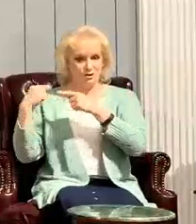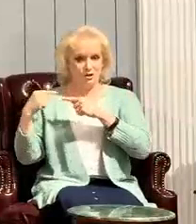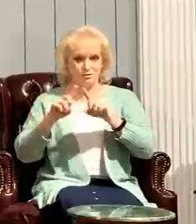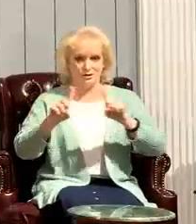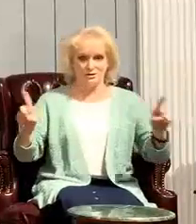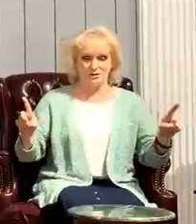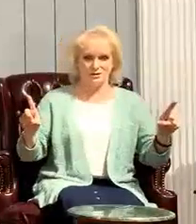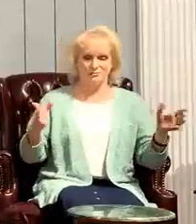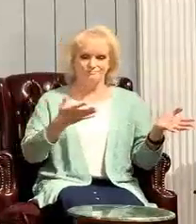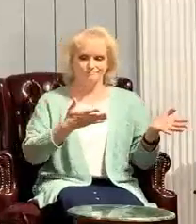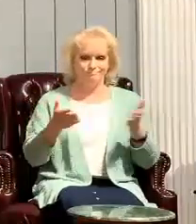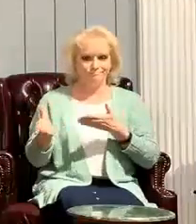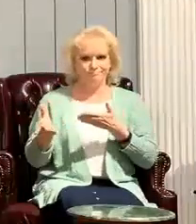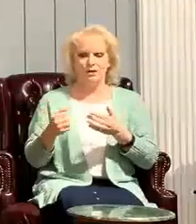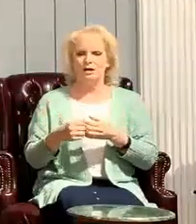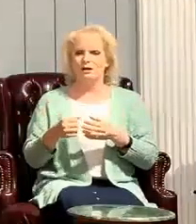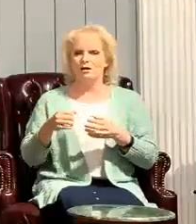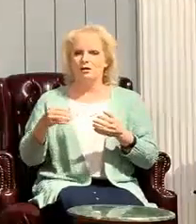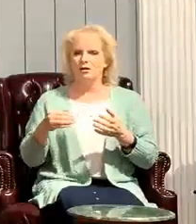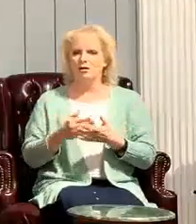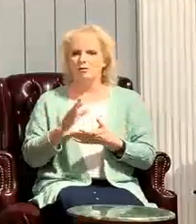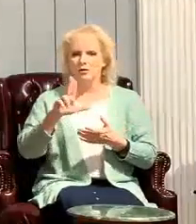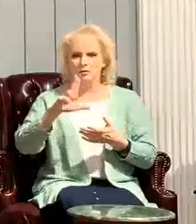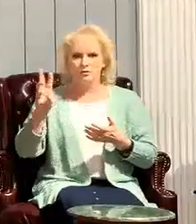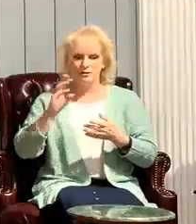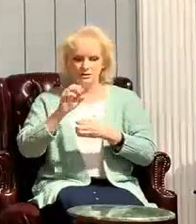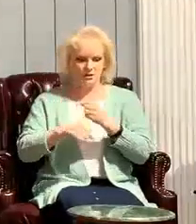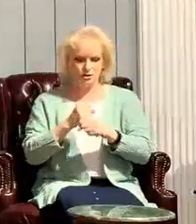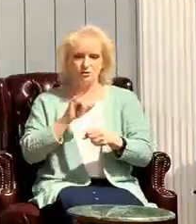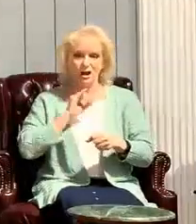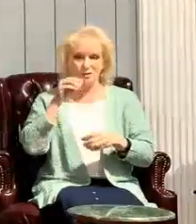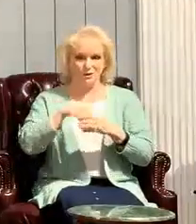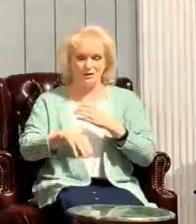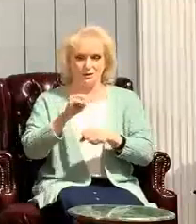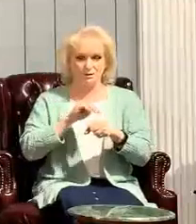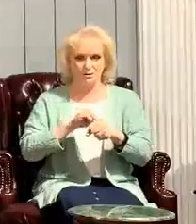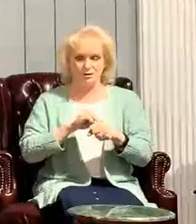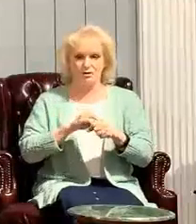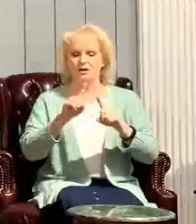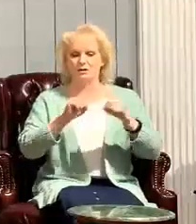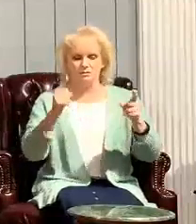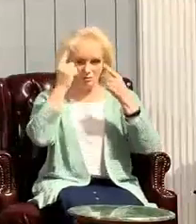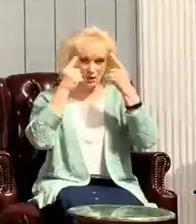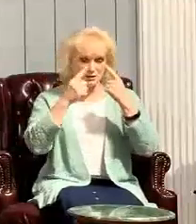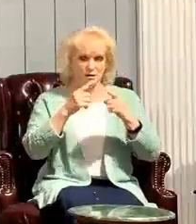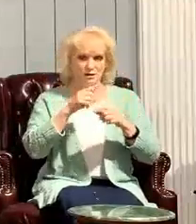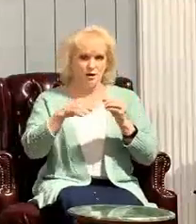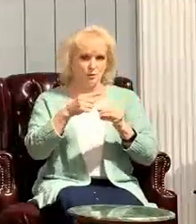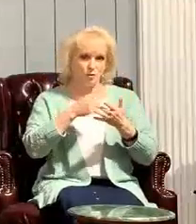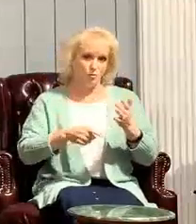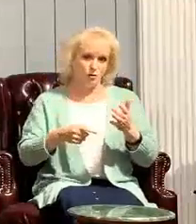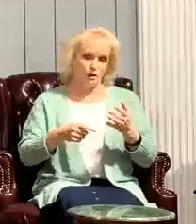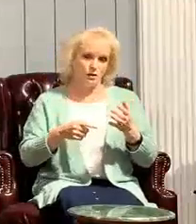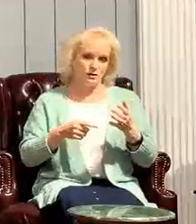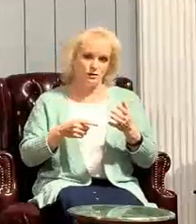has over the 36 years I've been in the ministry, there has come a different mindset about